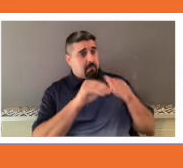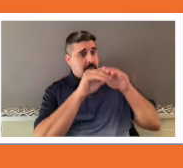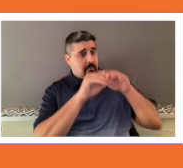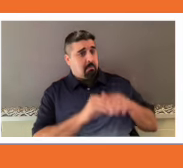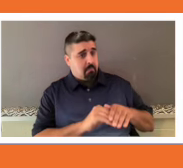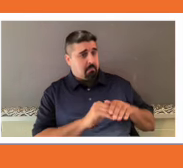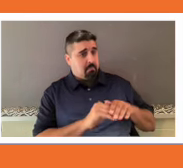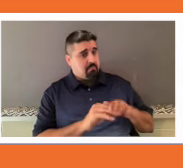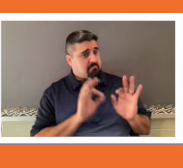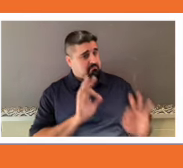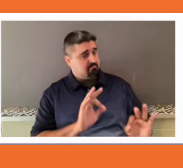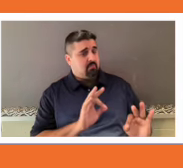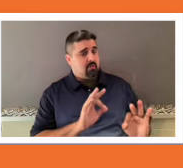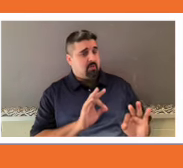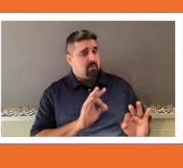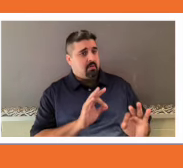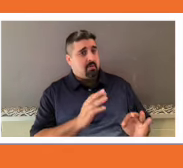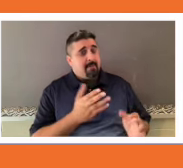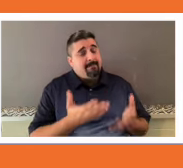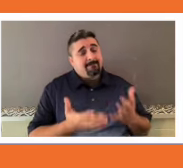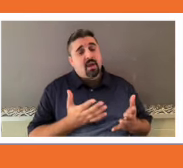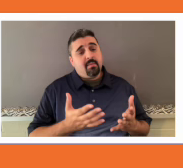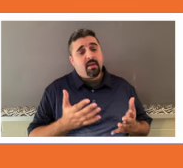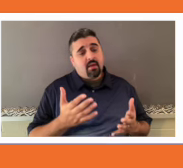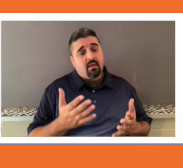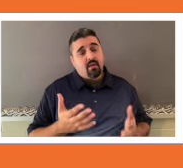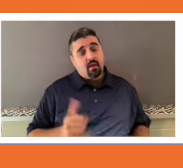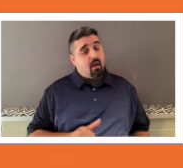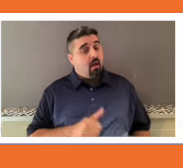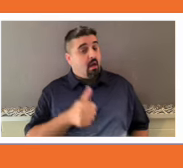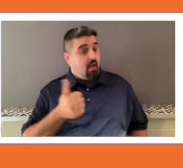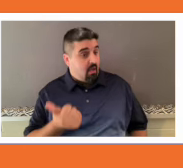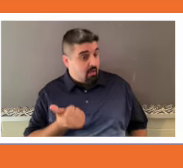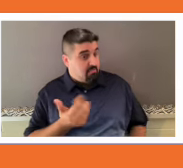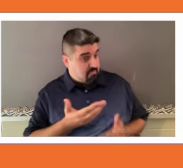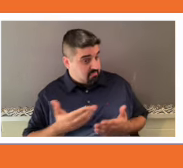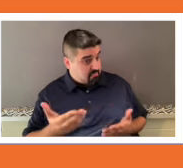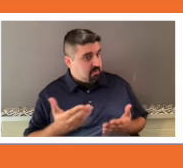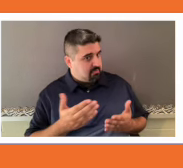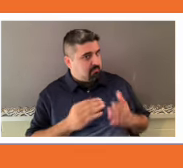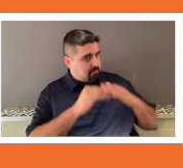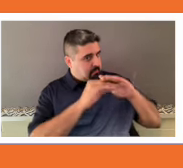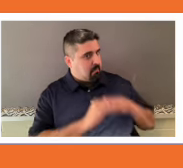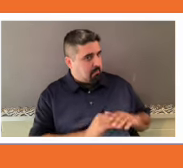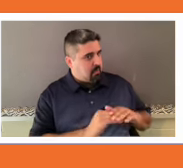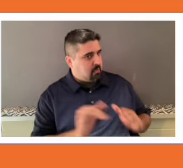He buries very well. He could bury other things, like a picture.